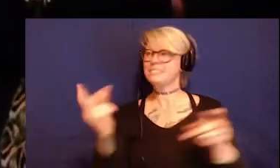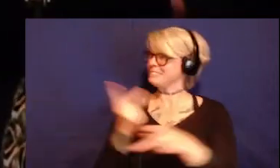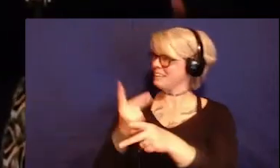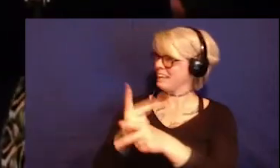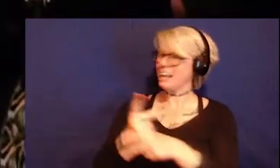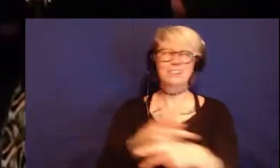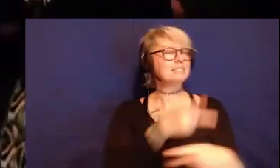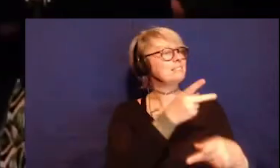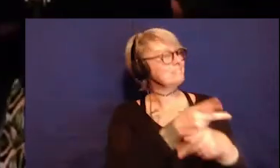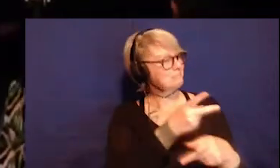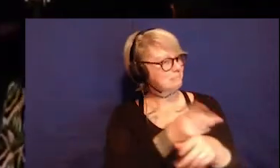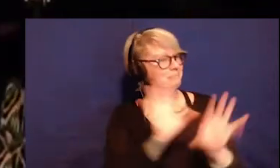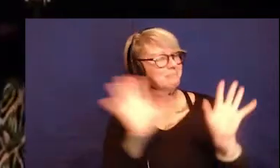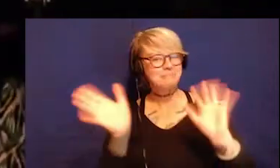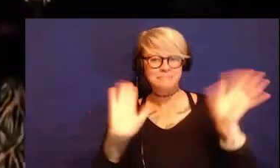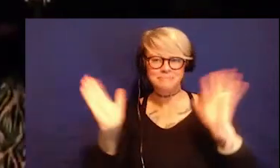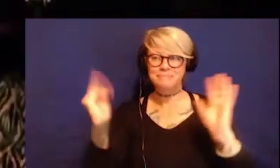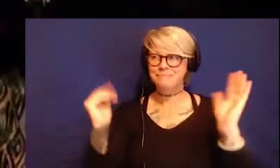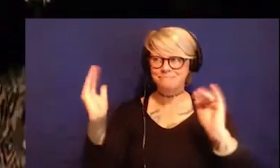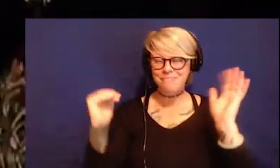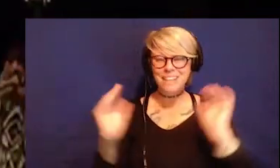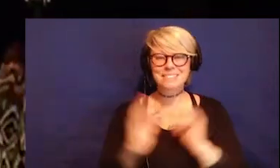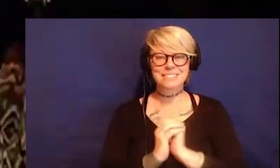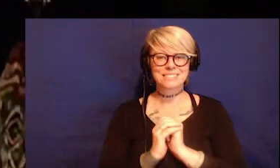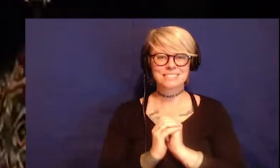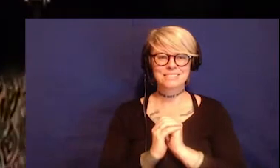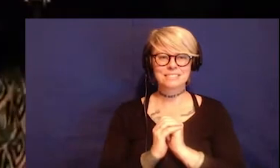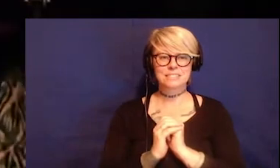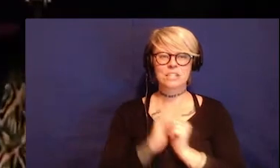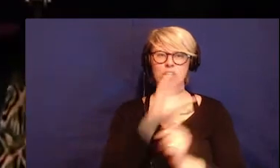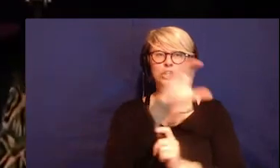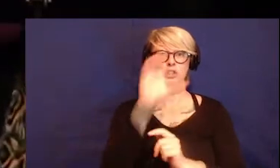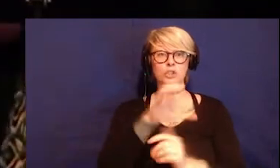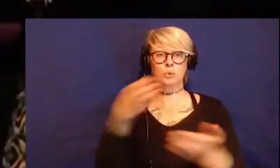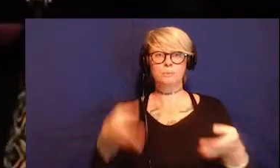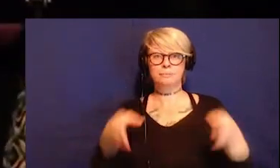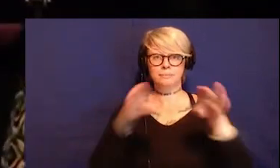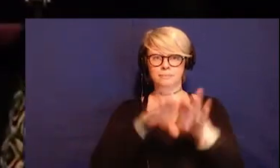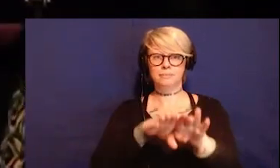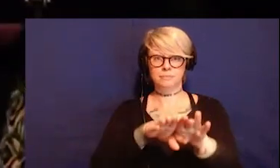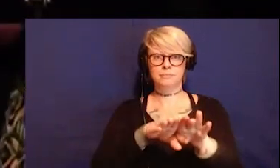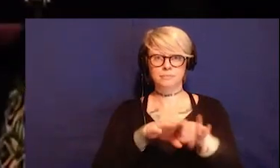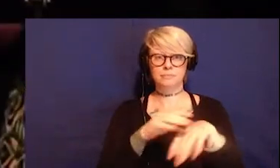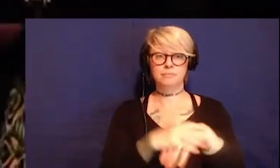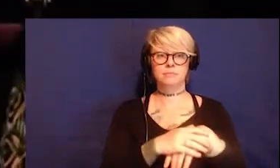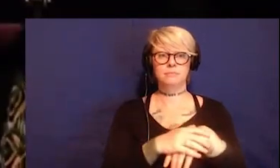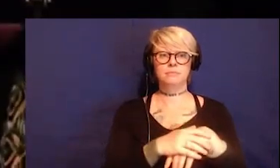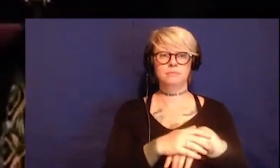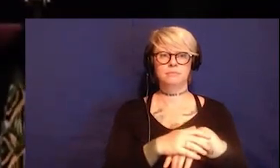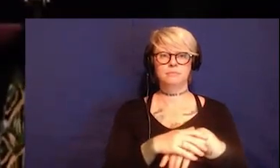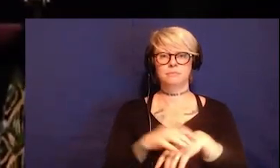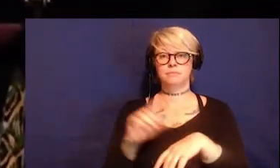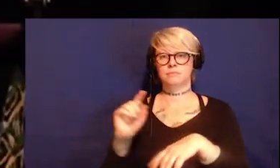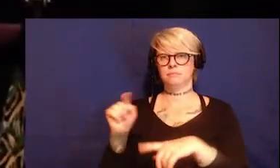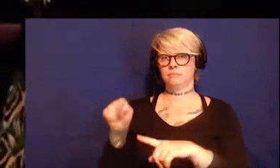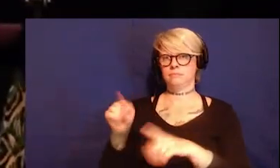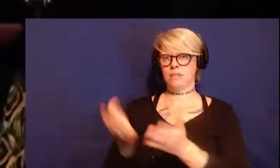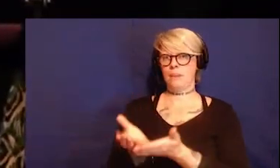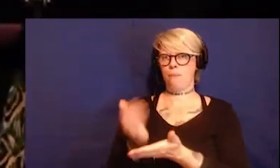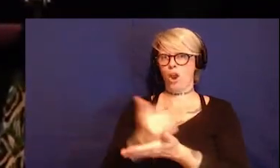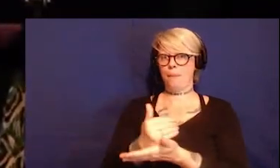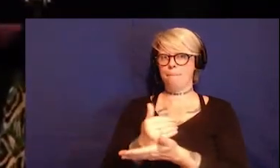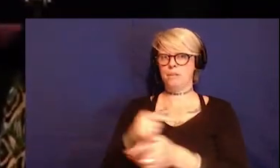Yes, and take good care of yourself, okay? Bye. The Zoom call ends. Interior, Talia's apartment,